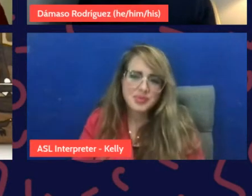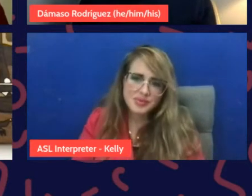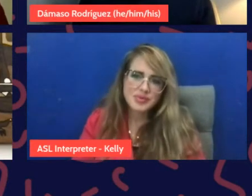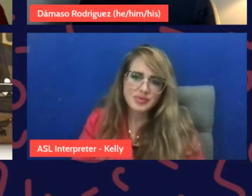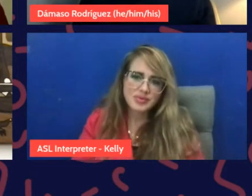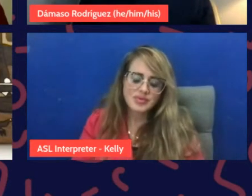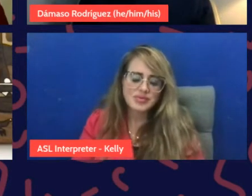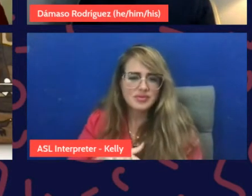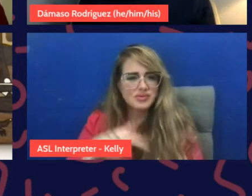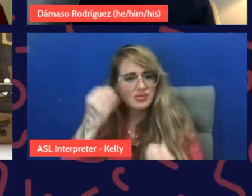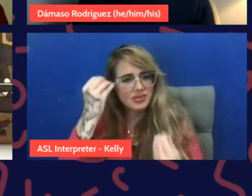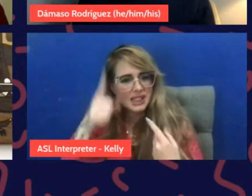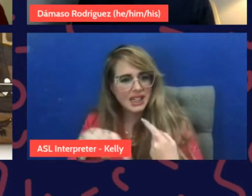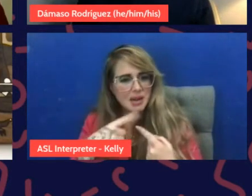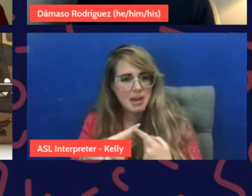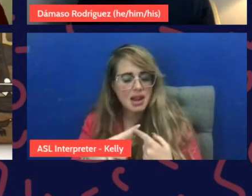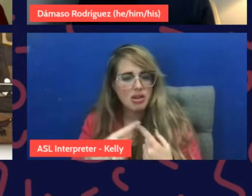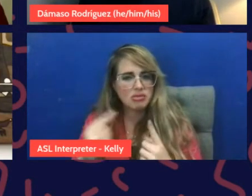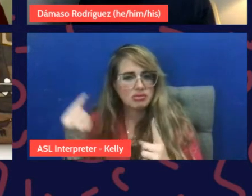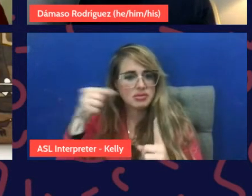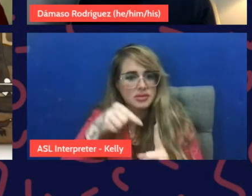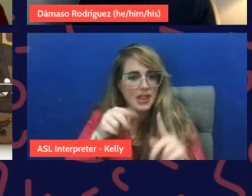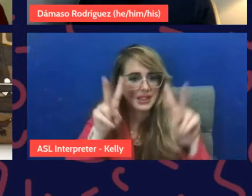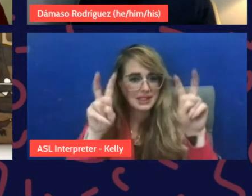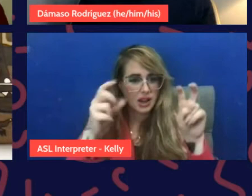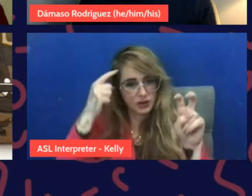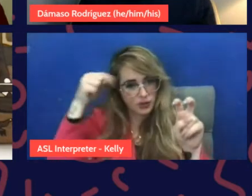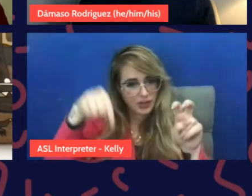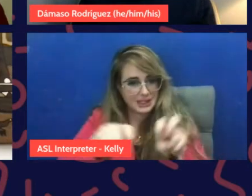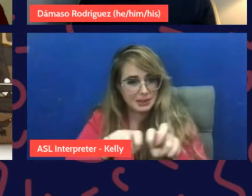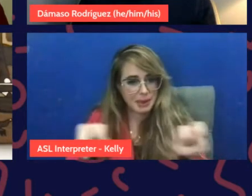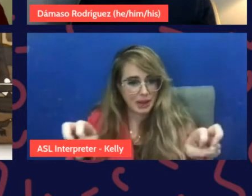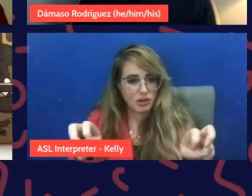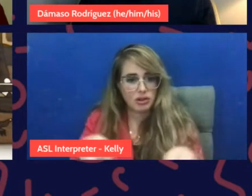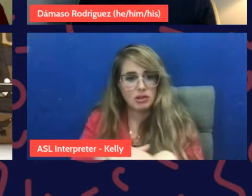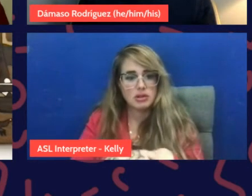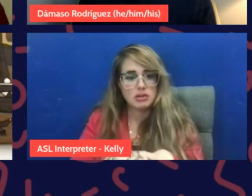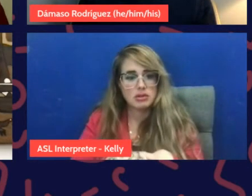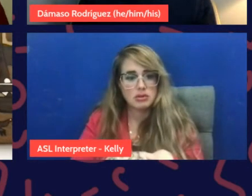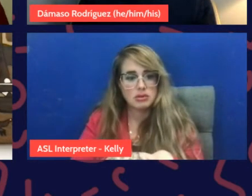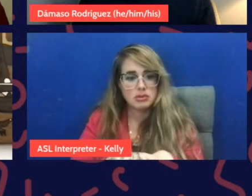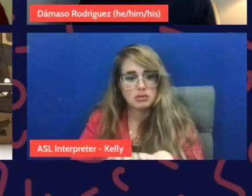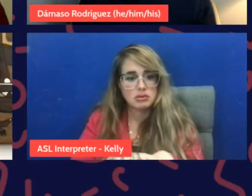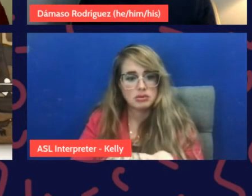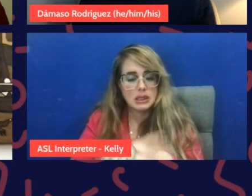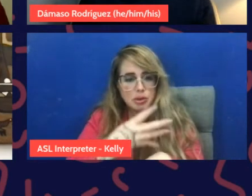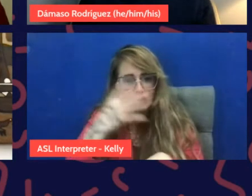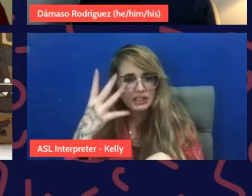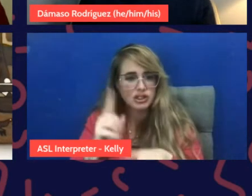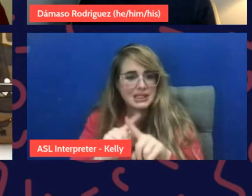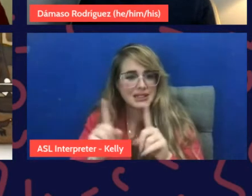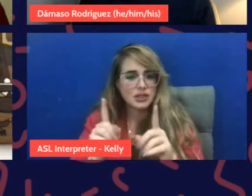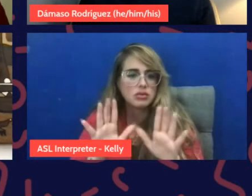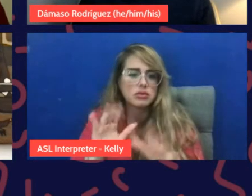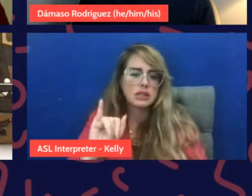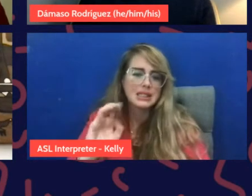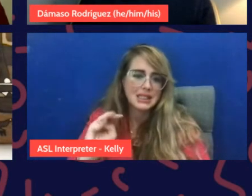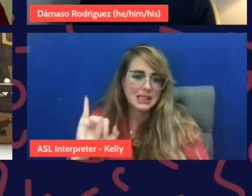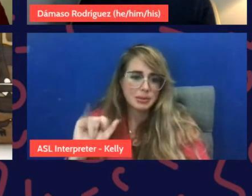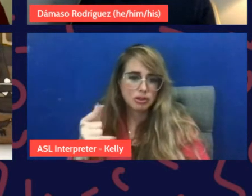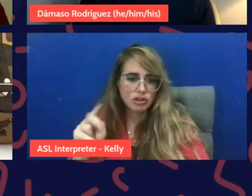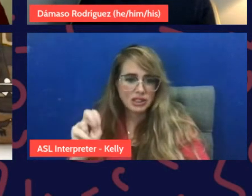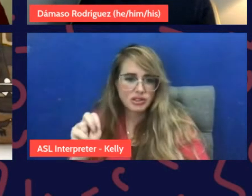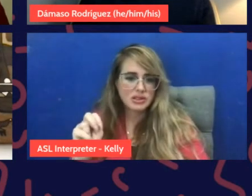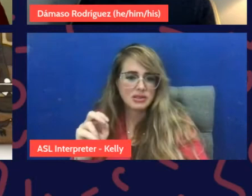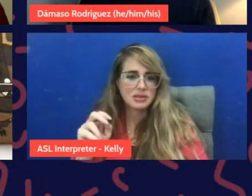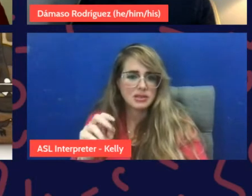I'm thinking about back to the title of this panel, and in immigration, the difference between, like, immigration to me is